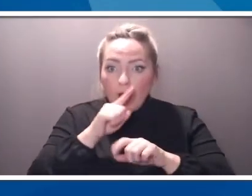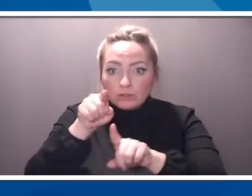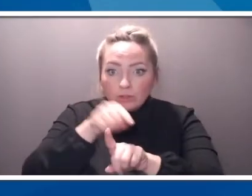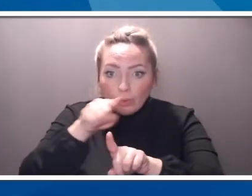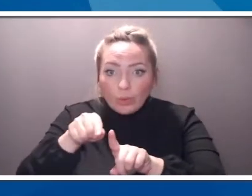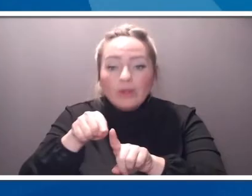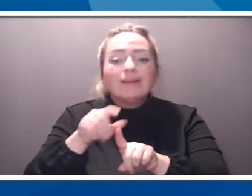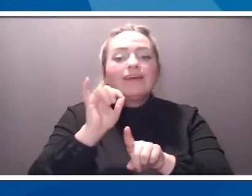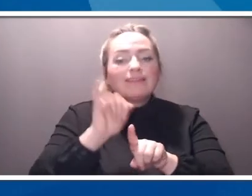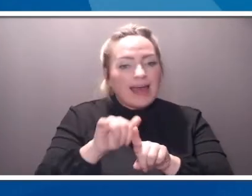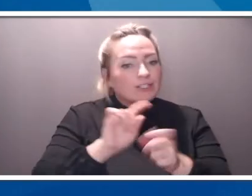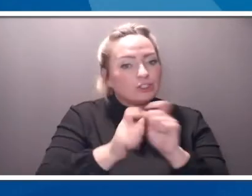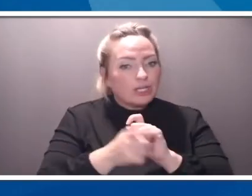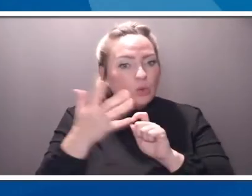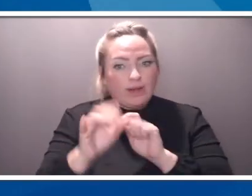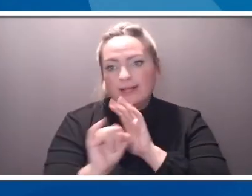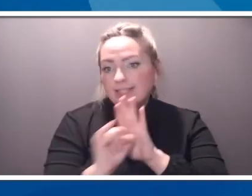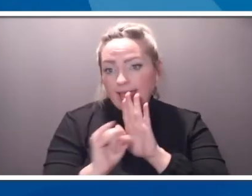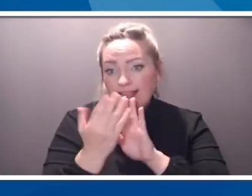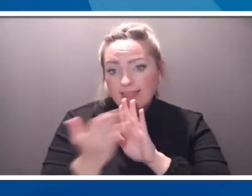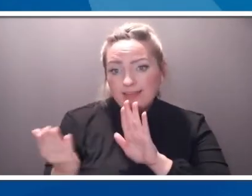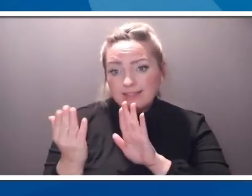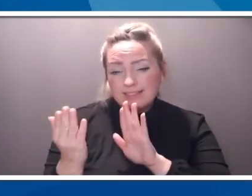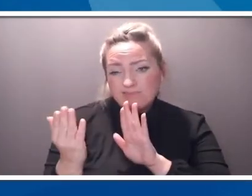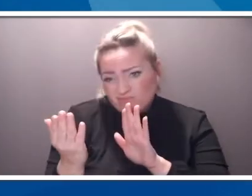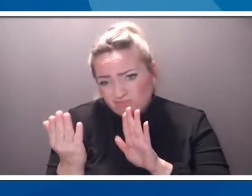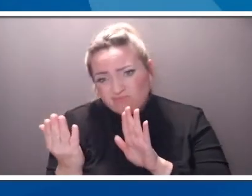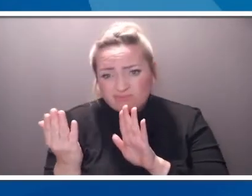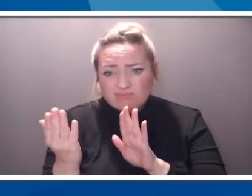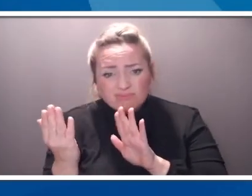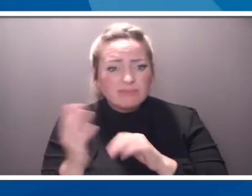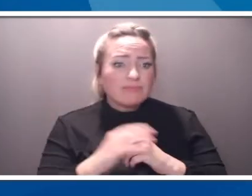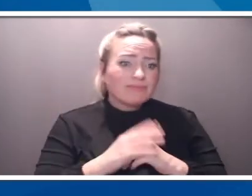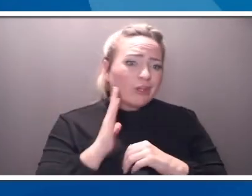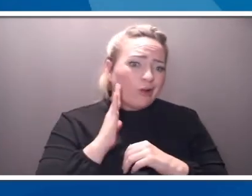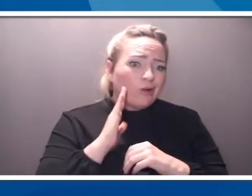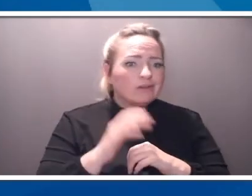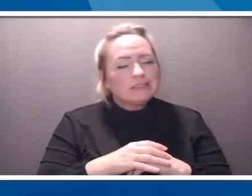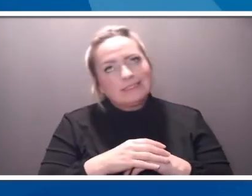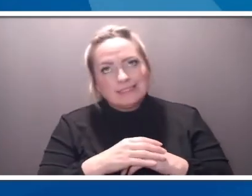the pointer, that would be another thing that's already indicating things.